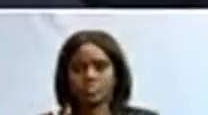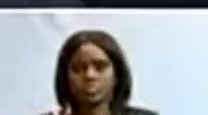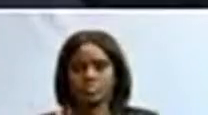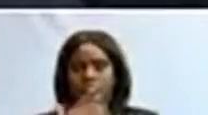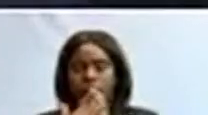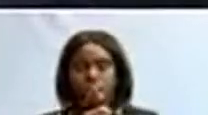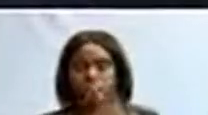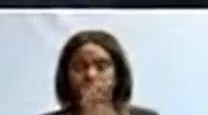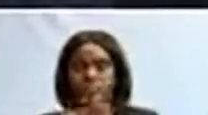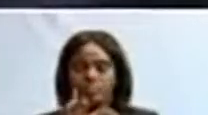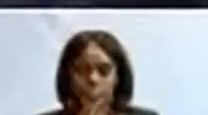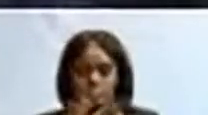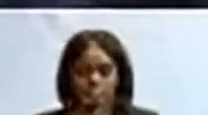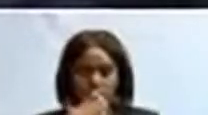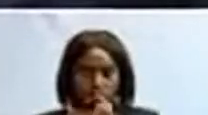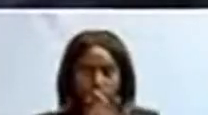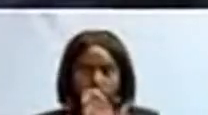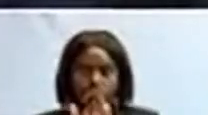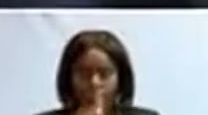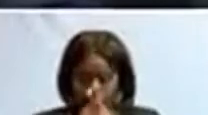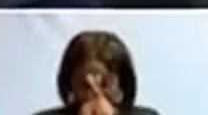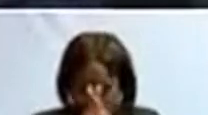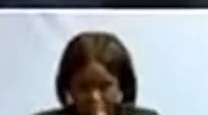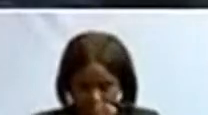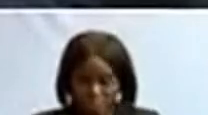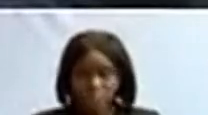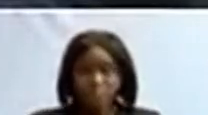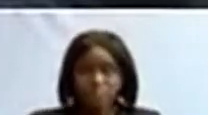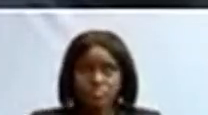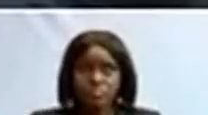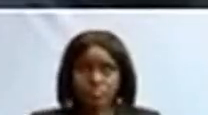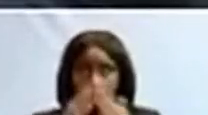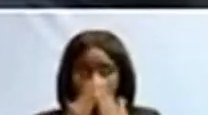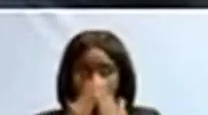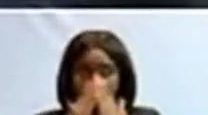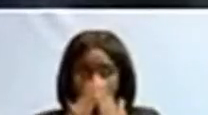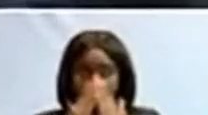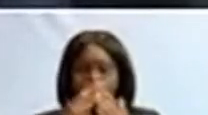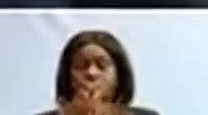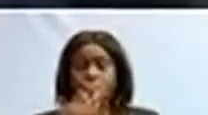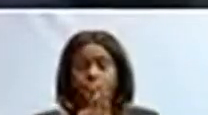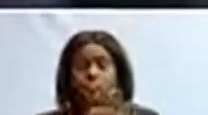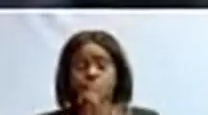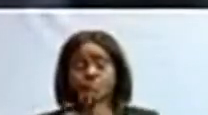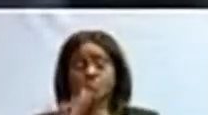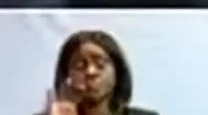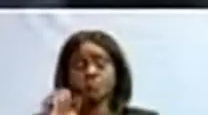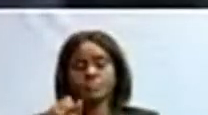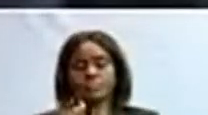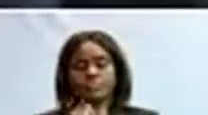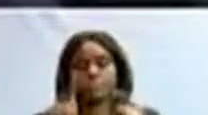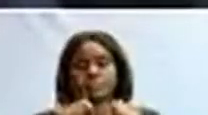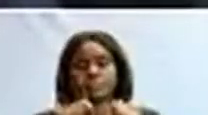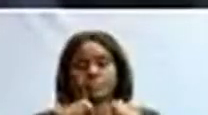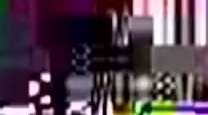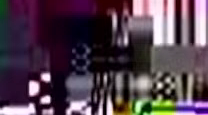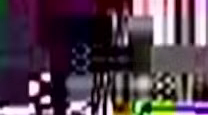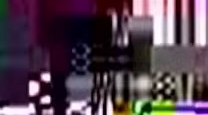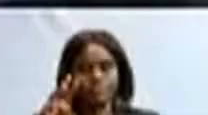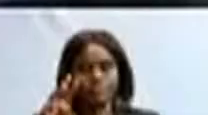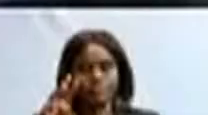Morning, Chair. Morning, honorable members. Morning, CS and your team. My name is Mashao